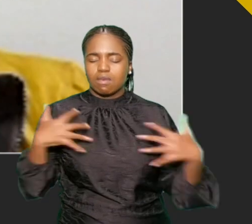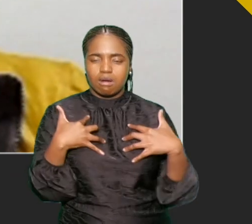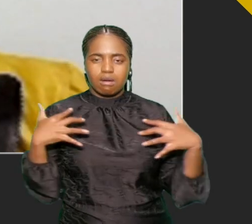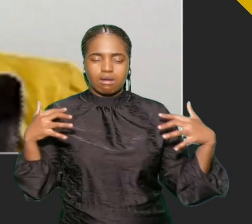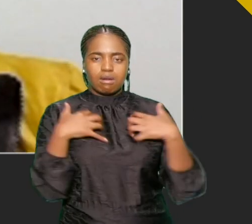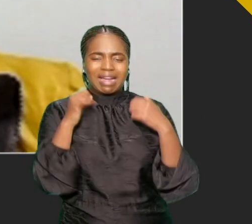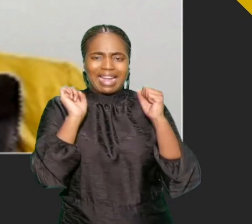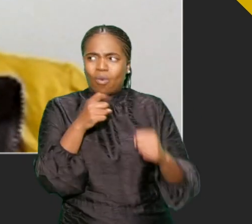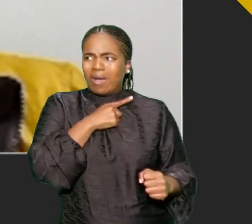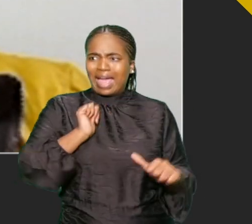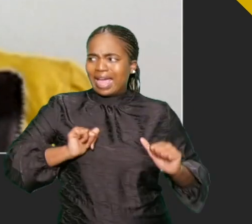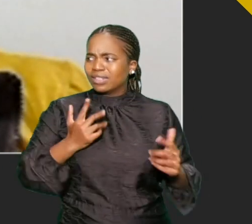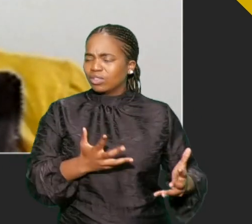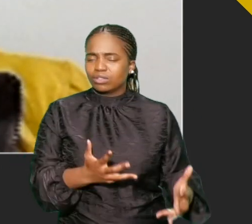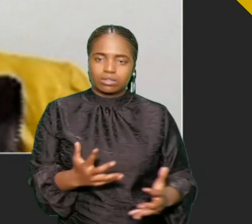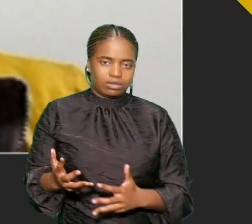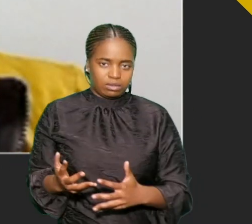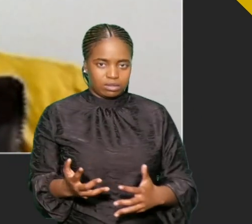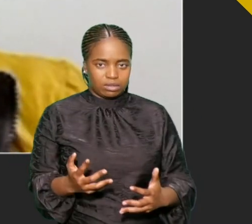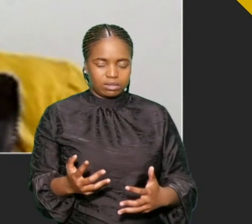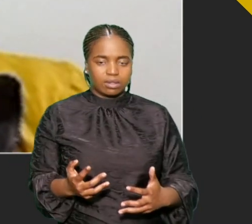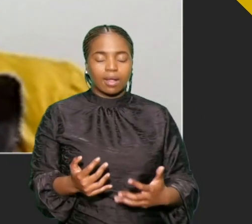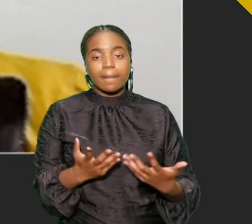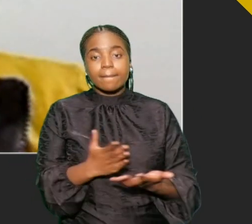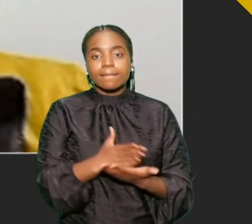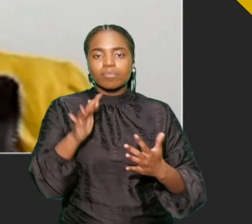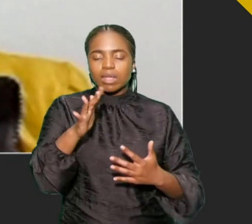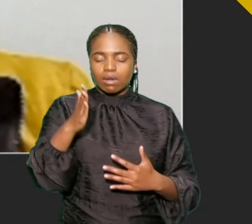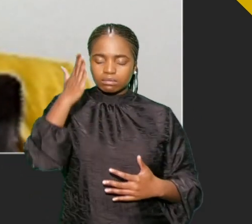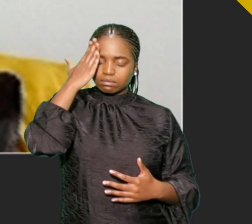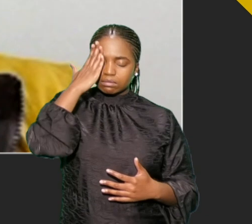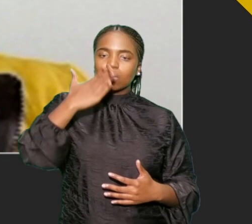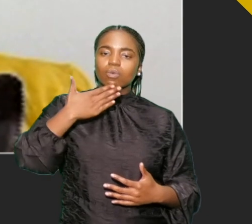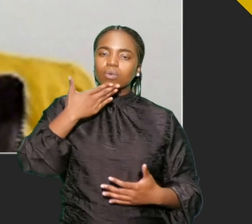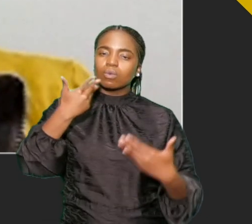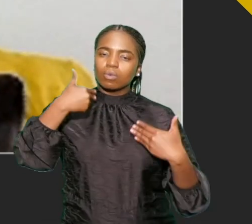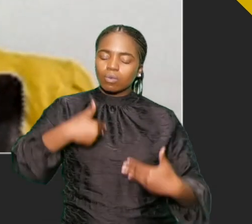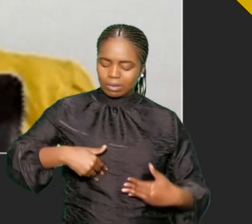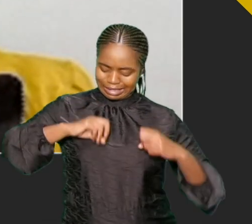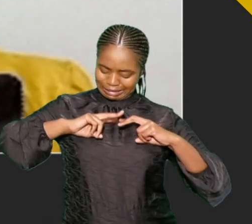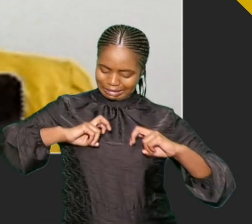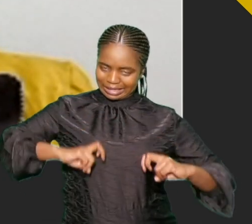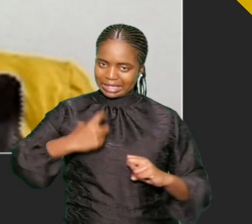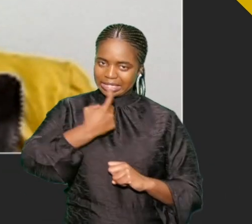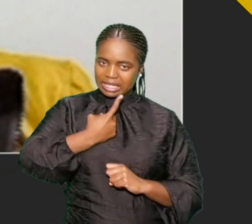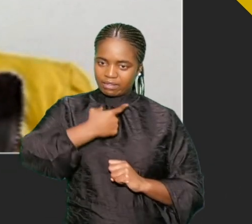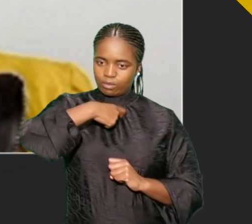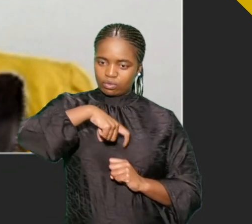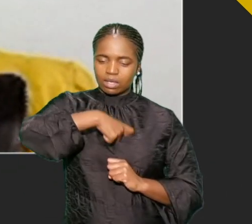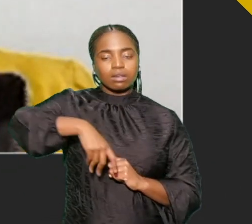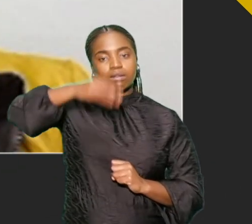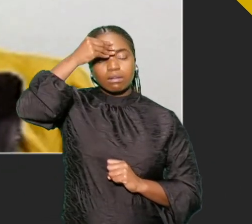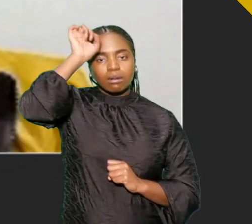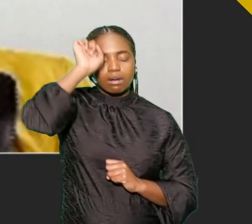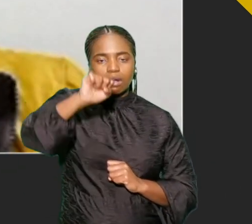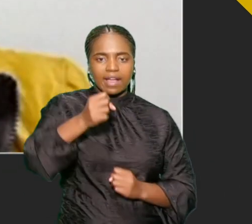that? Why did I act like that? I think kiba tubao who have taken time to reflect, who know a bit more about their personality, who've